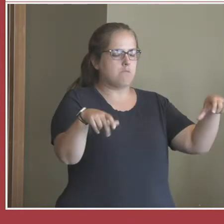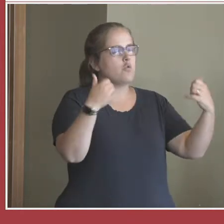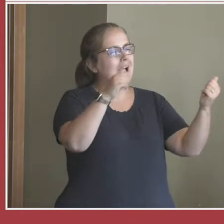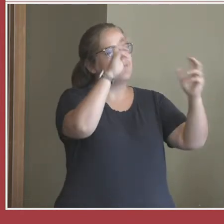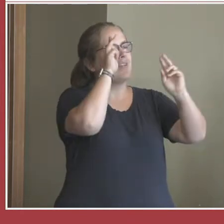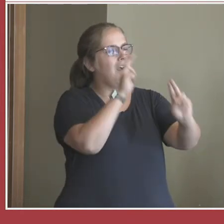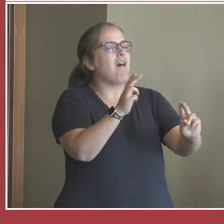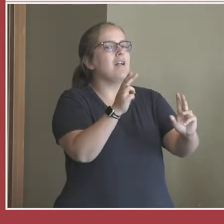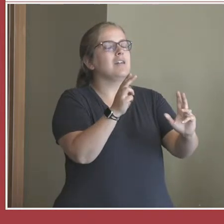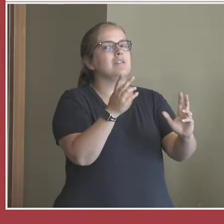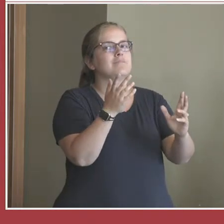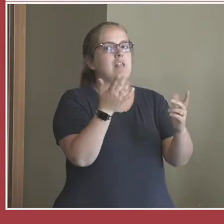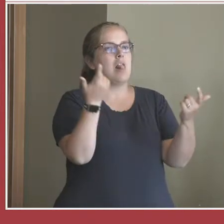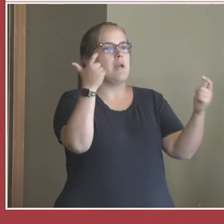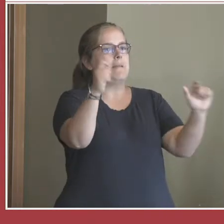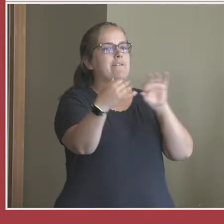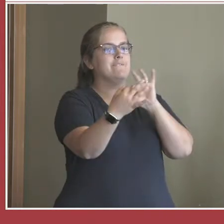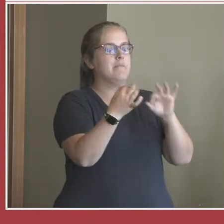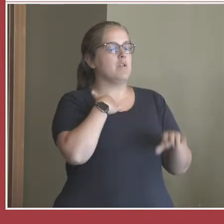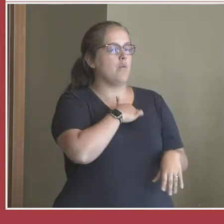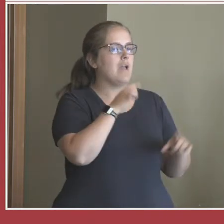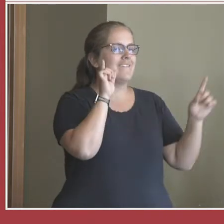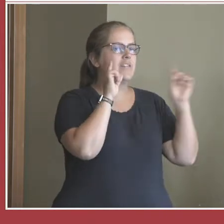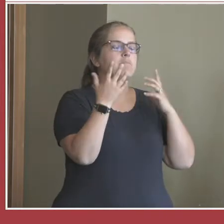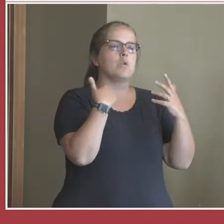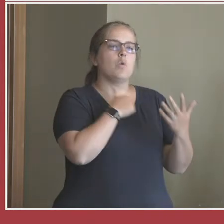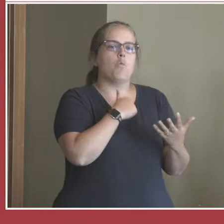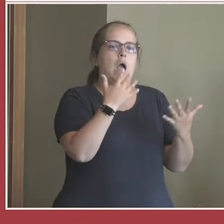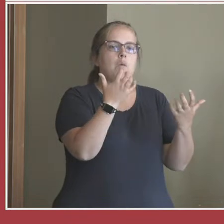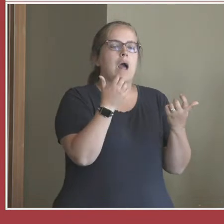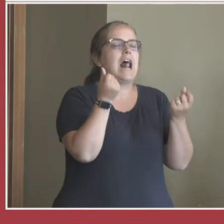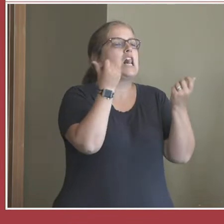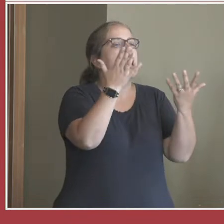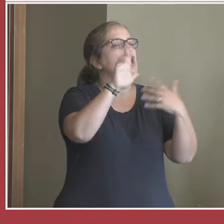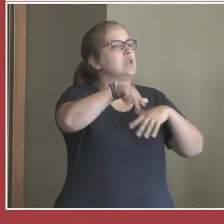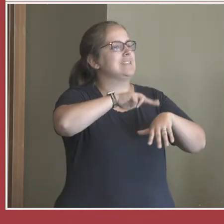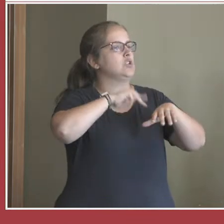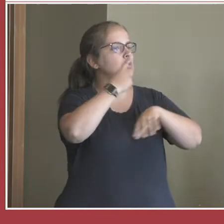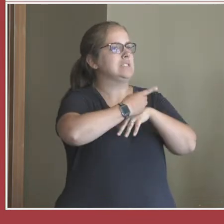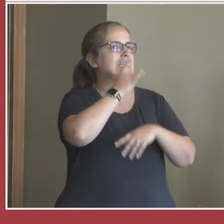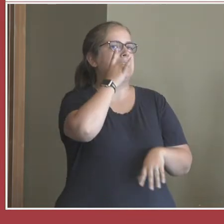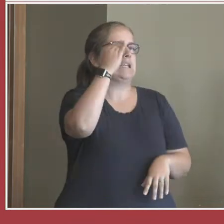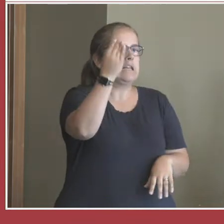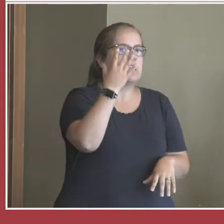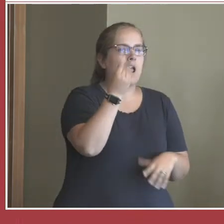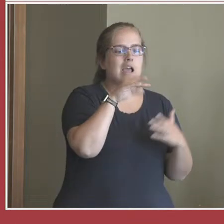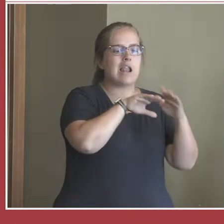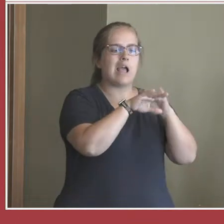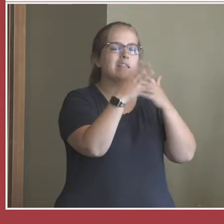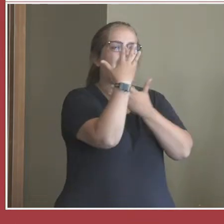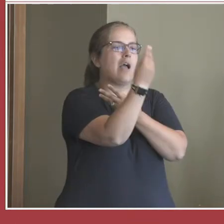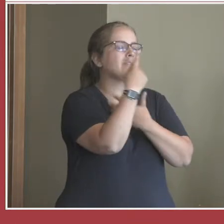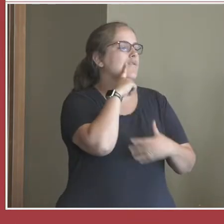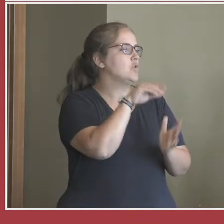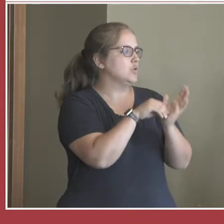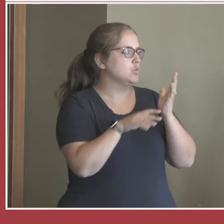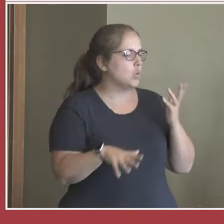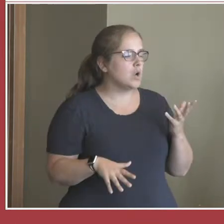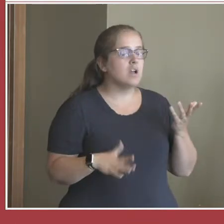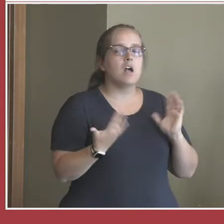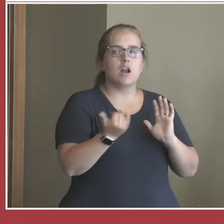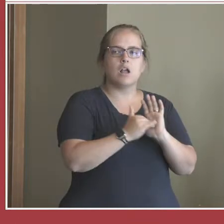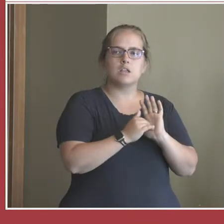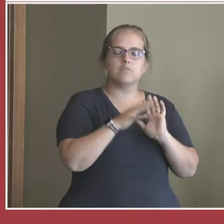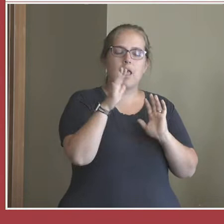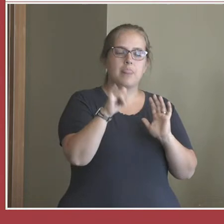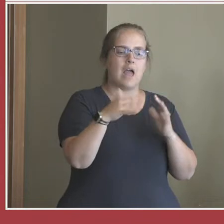the fact that the biggest feedback we heard was we want lots of natural daylight and we want access to the outdoors for the students. And again,